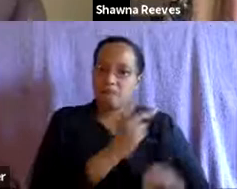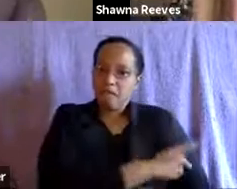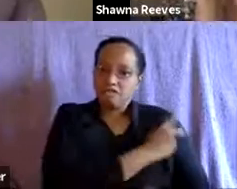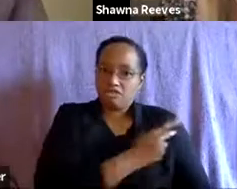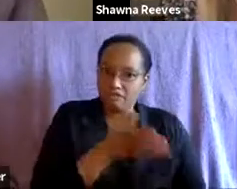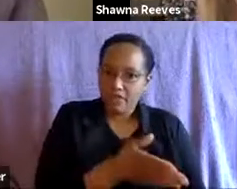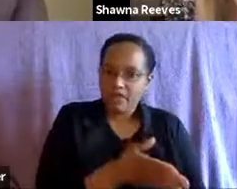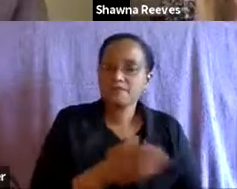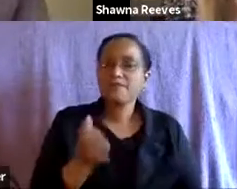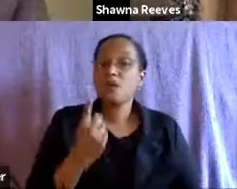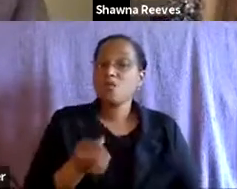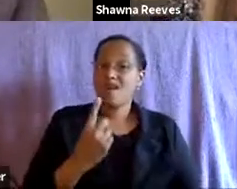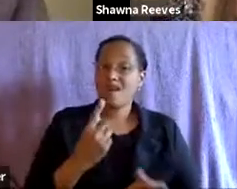kind